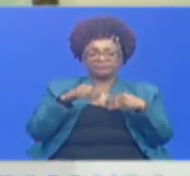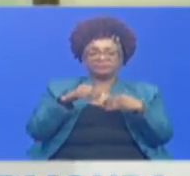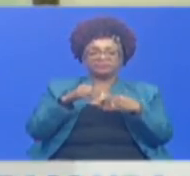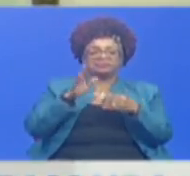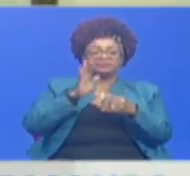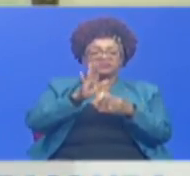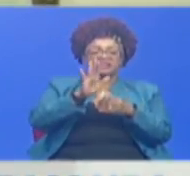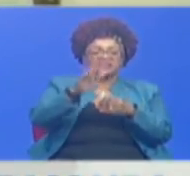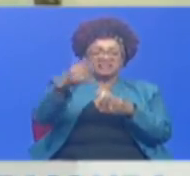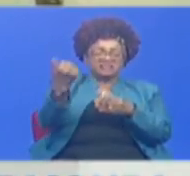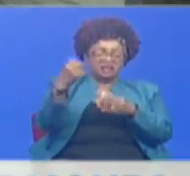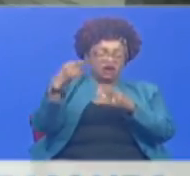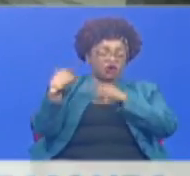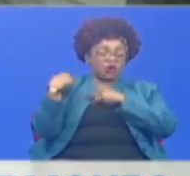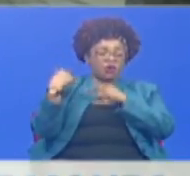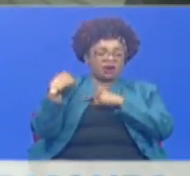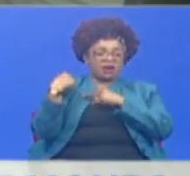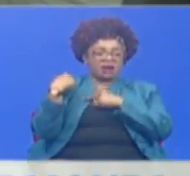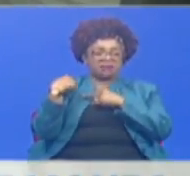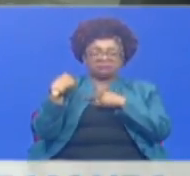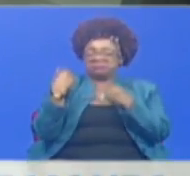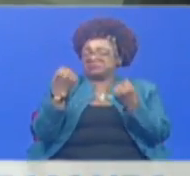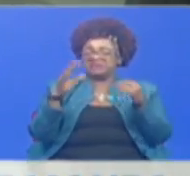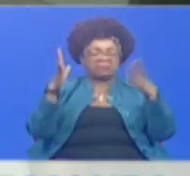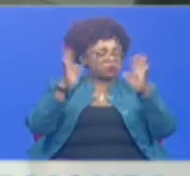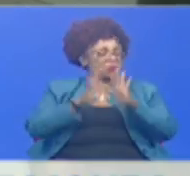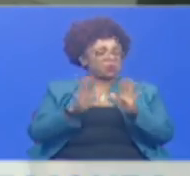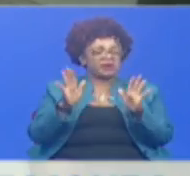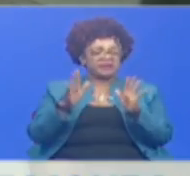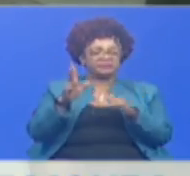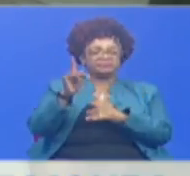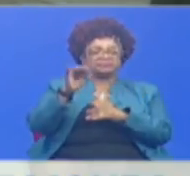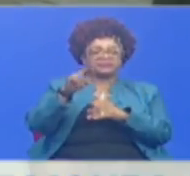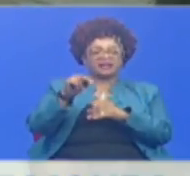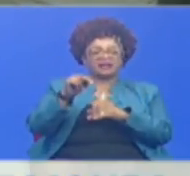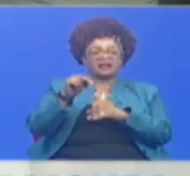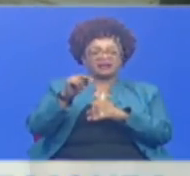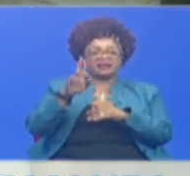in the county will largely be ceremonial. Ken Mijungu, NTV.